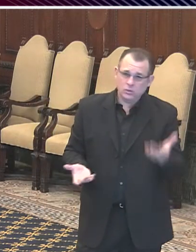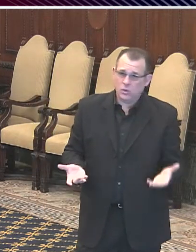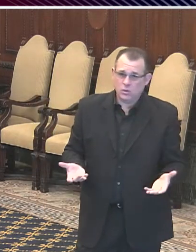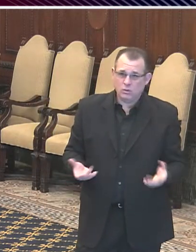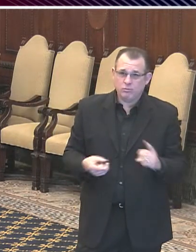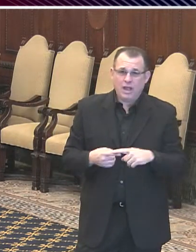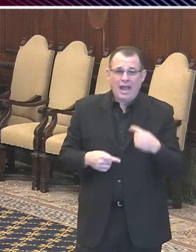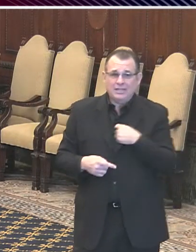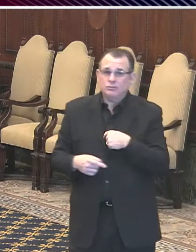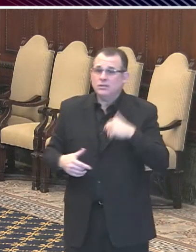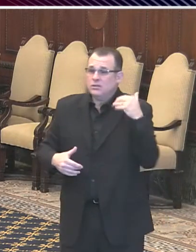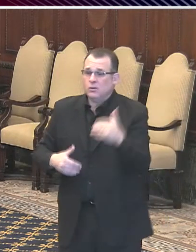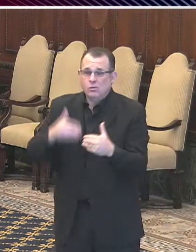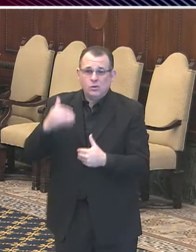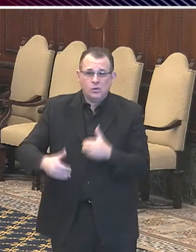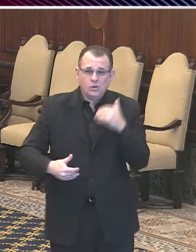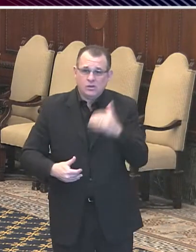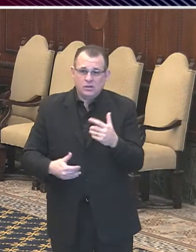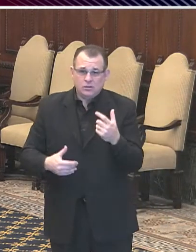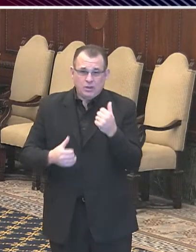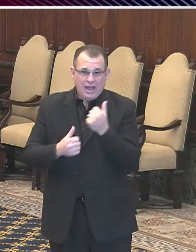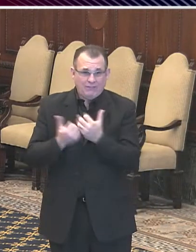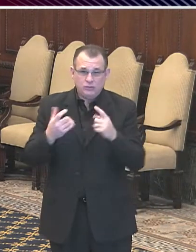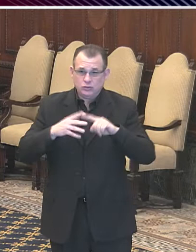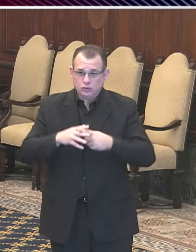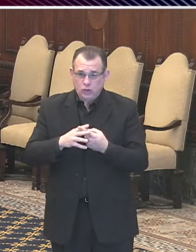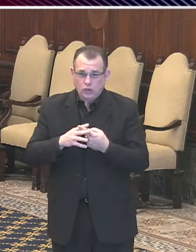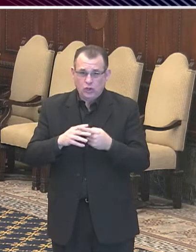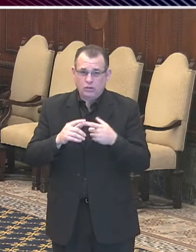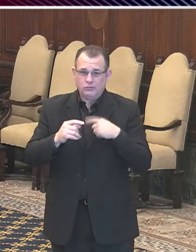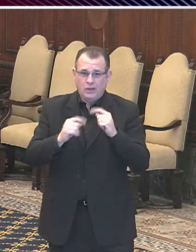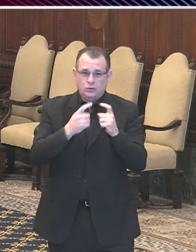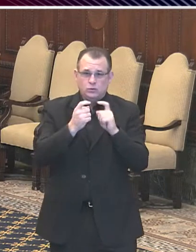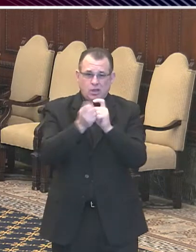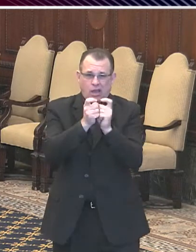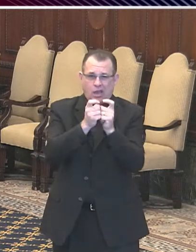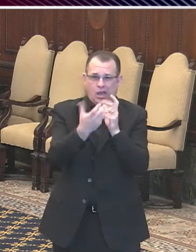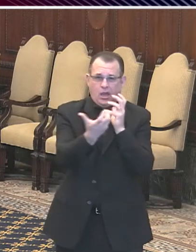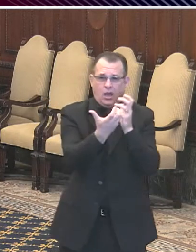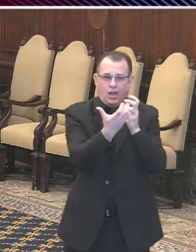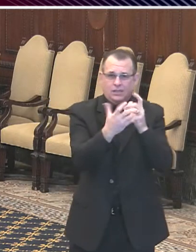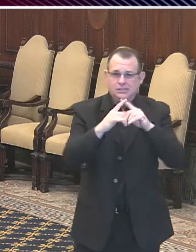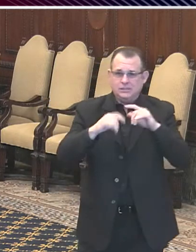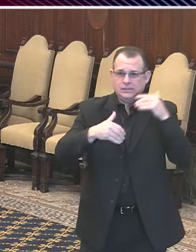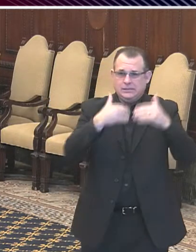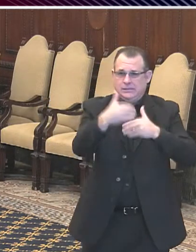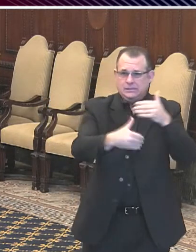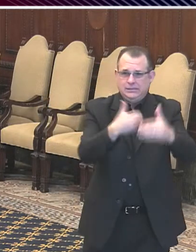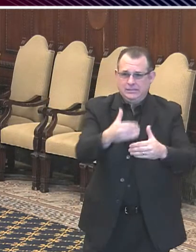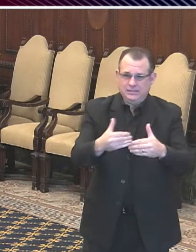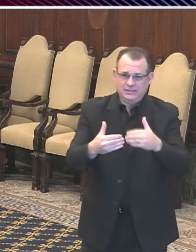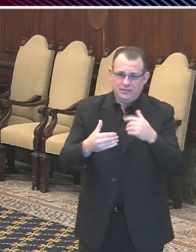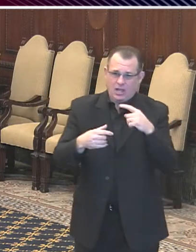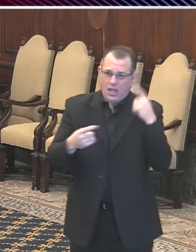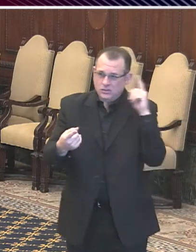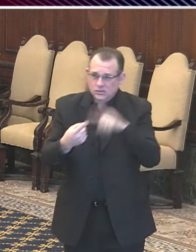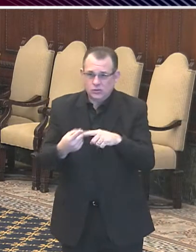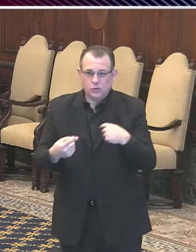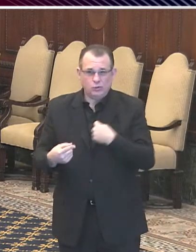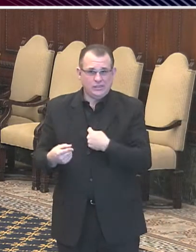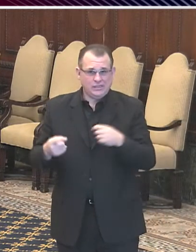I said when this first started, we adjust every hour, it seems, and we'll continue adjusting till we get to a point where it starts to